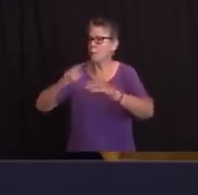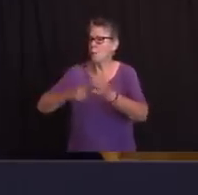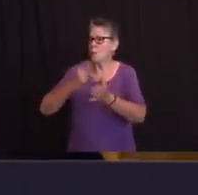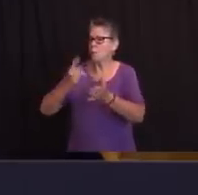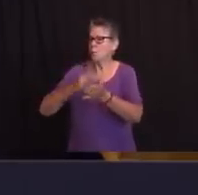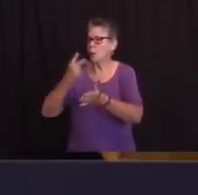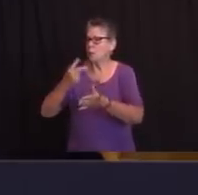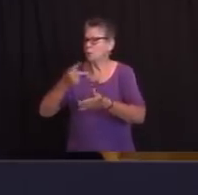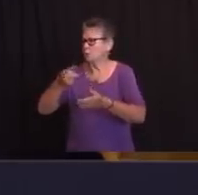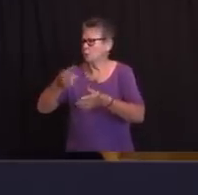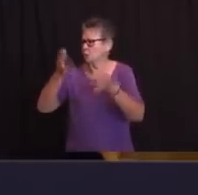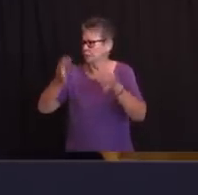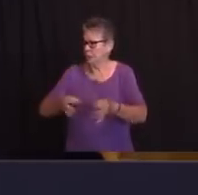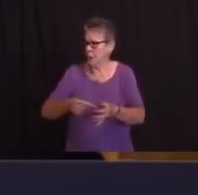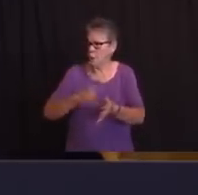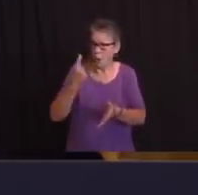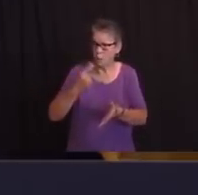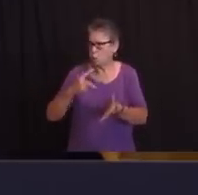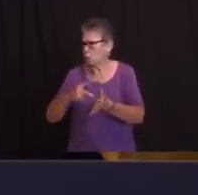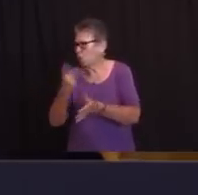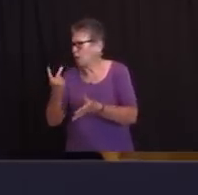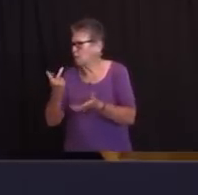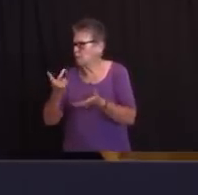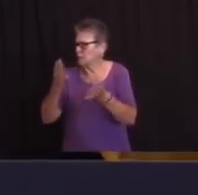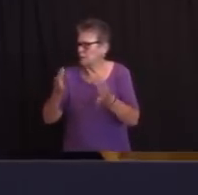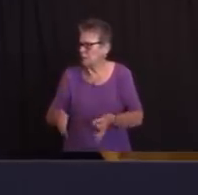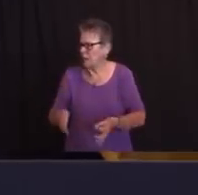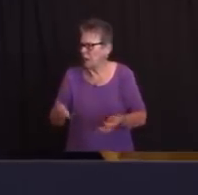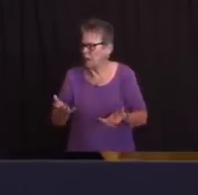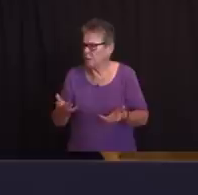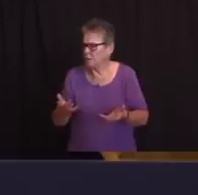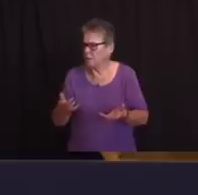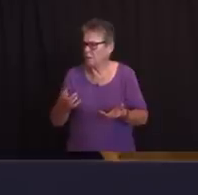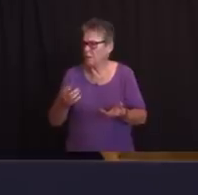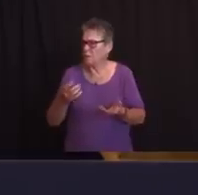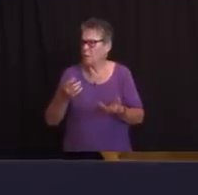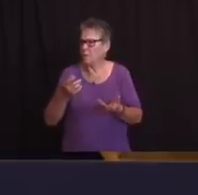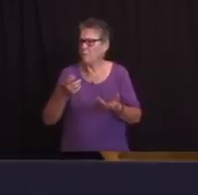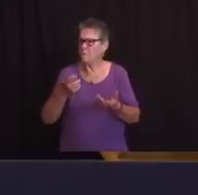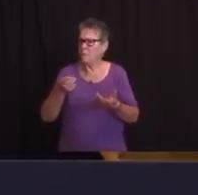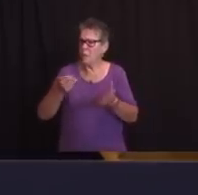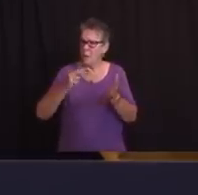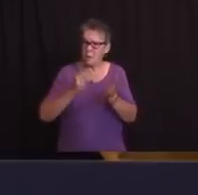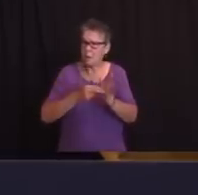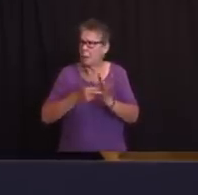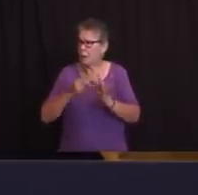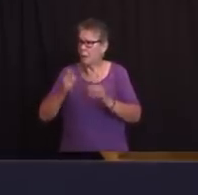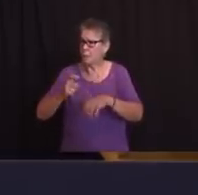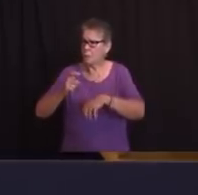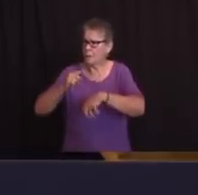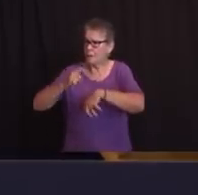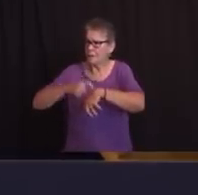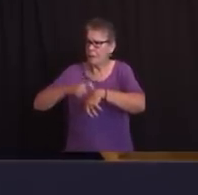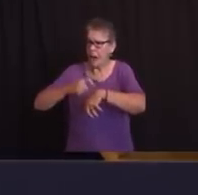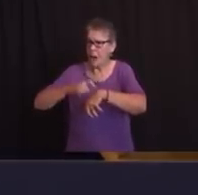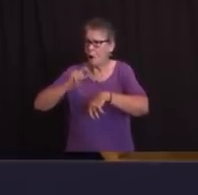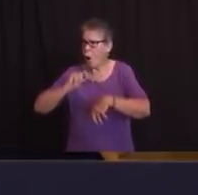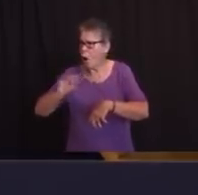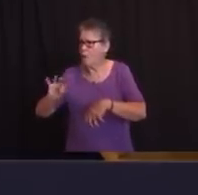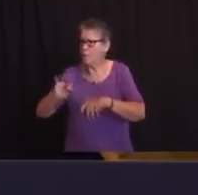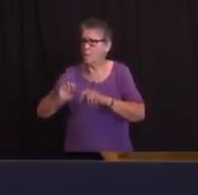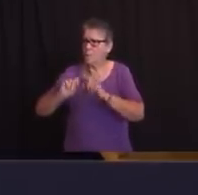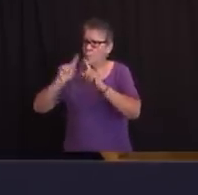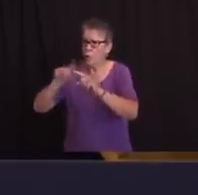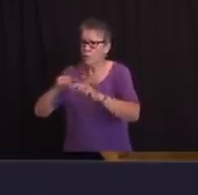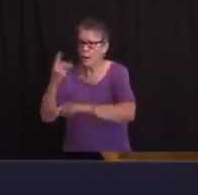Also, will they have to take off on their own time to go get vaccinated, or will there be centers set up where they